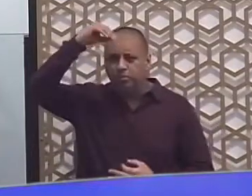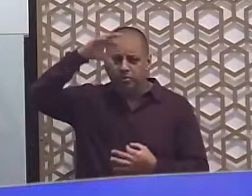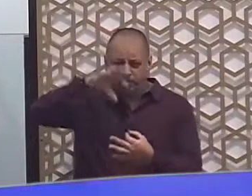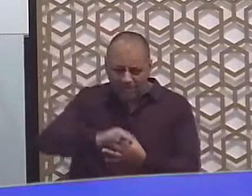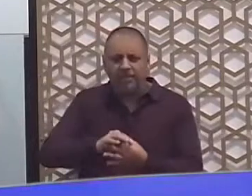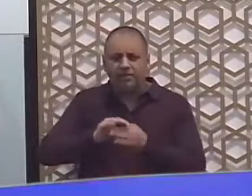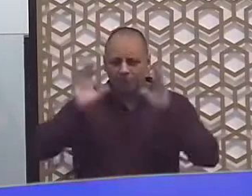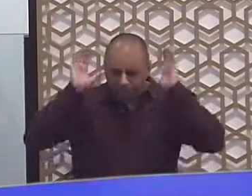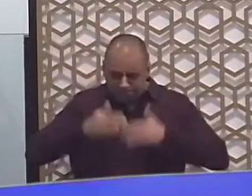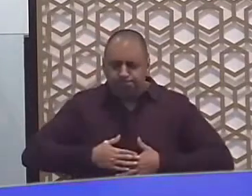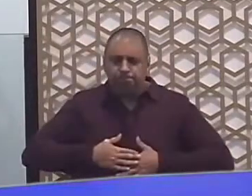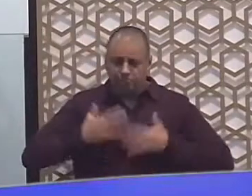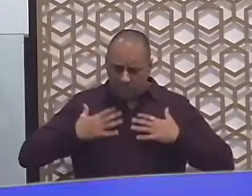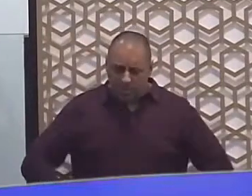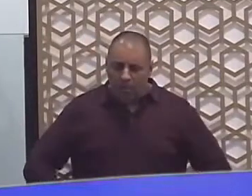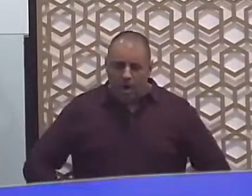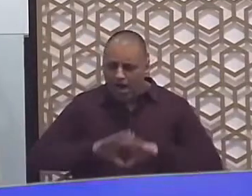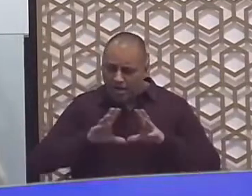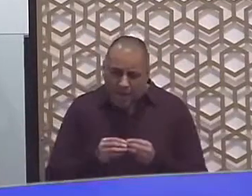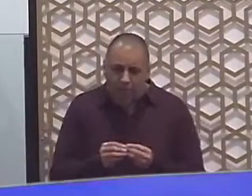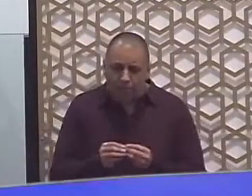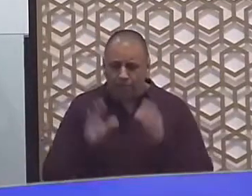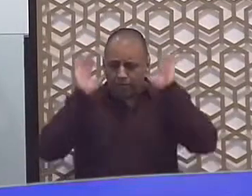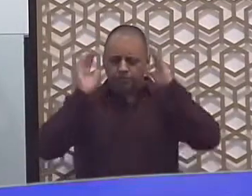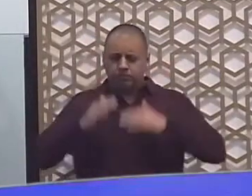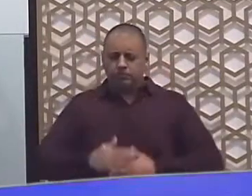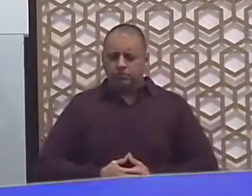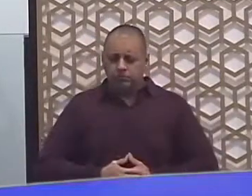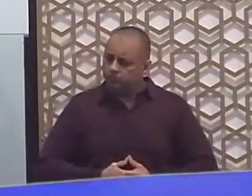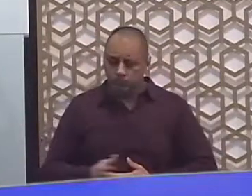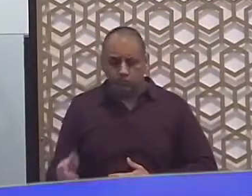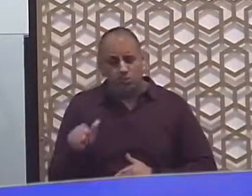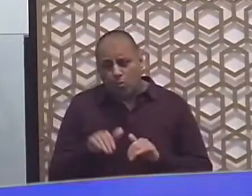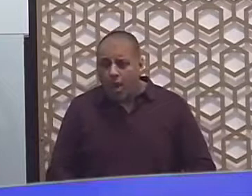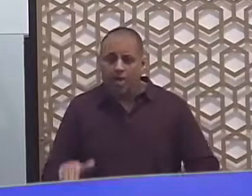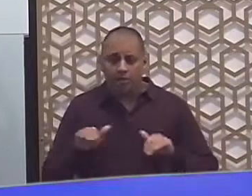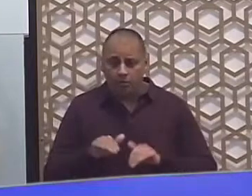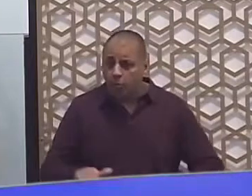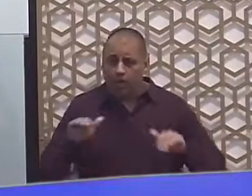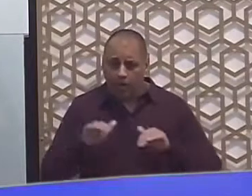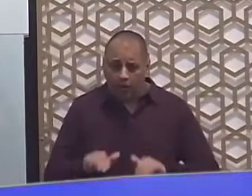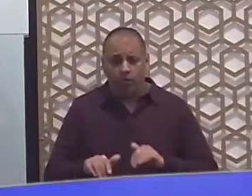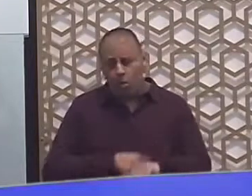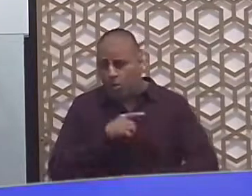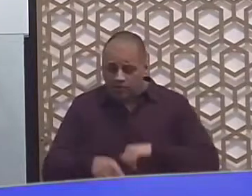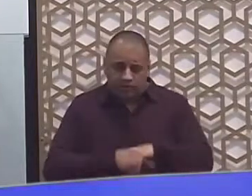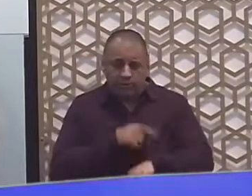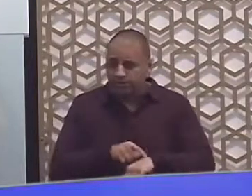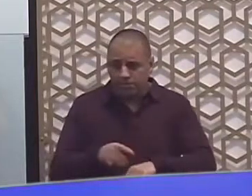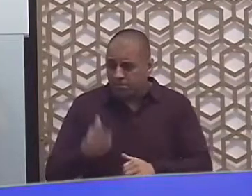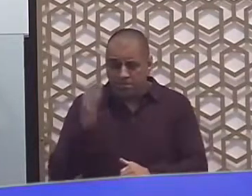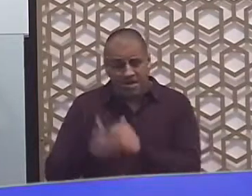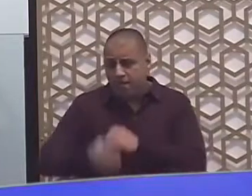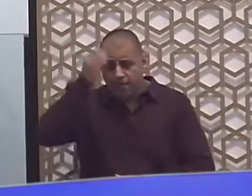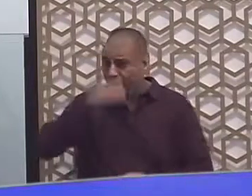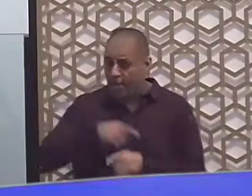their salah. Their body is connected to their salah. They wait for their salah after a salah. They are a people who haven't forgotten